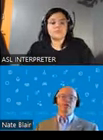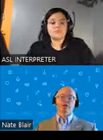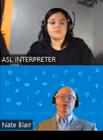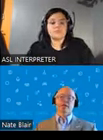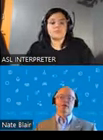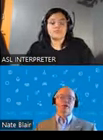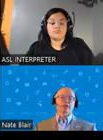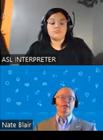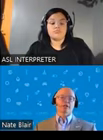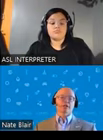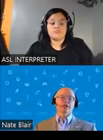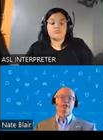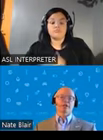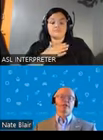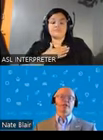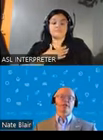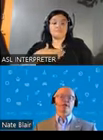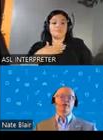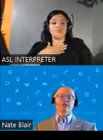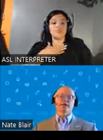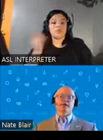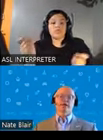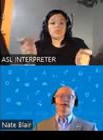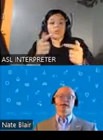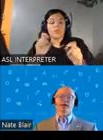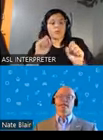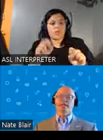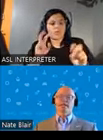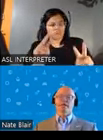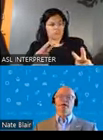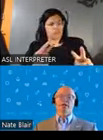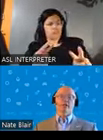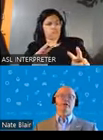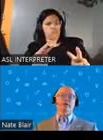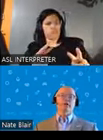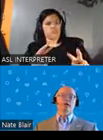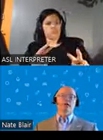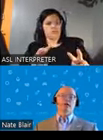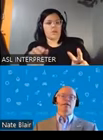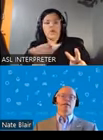I would strongly encourage everybody to take a look at some of the other